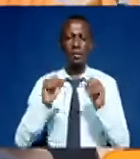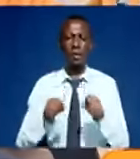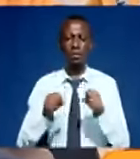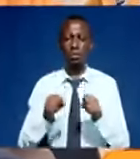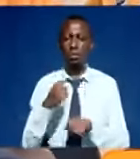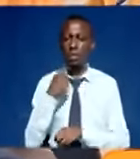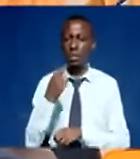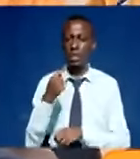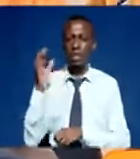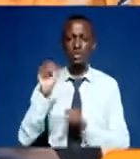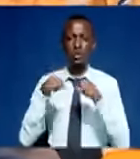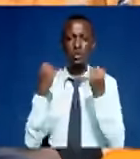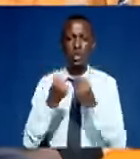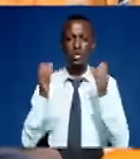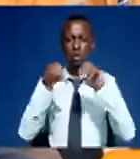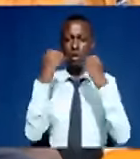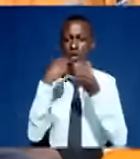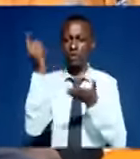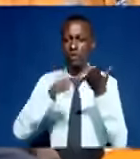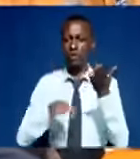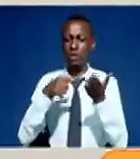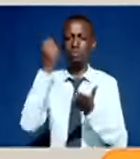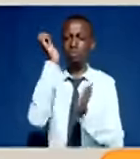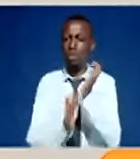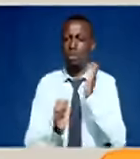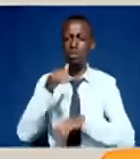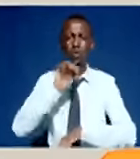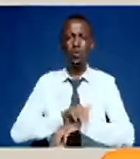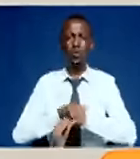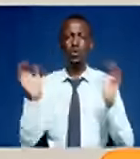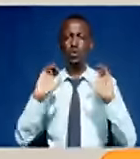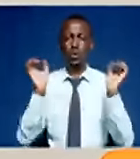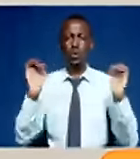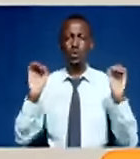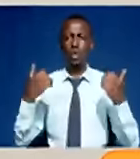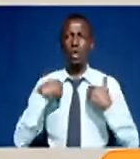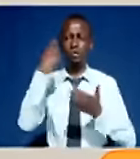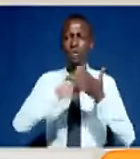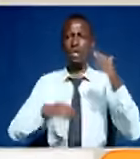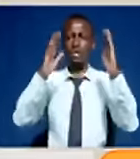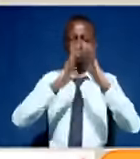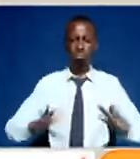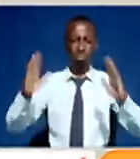society organizations termed the penalties as punitive. Kama kuna housing levy ambayo